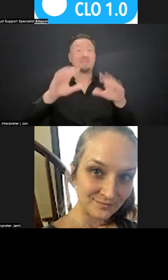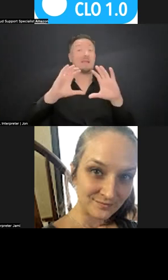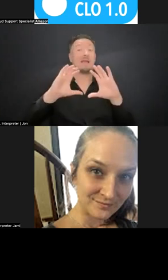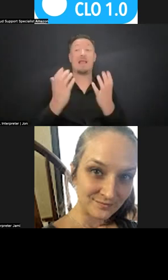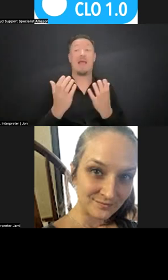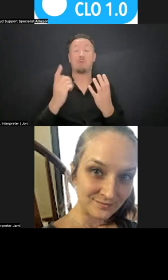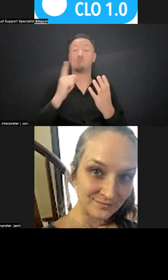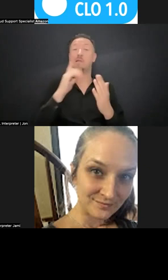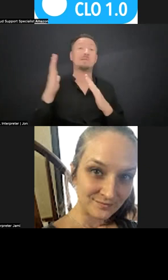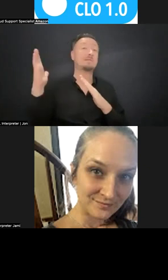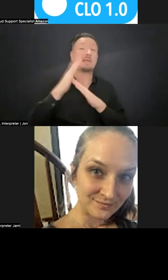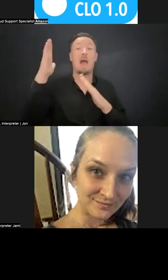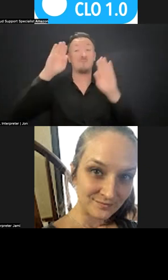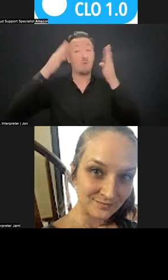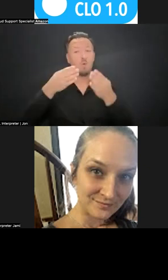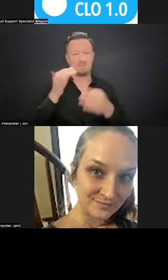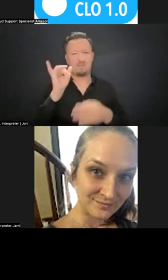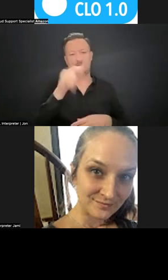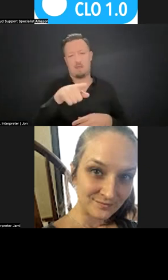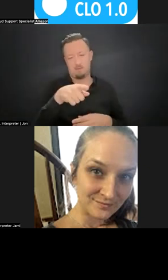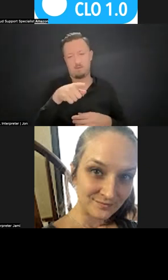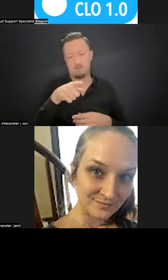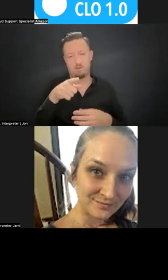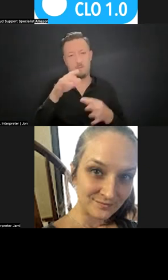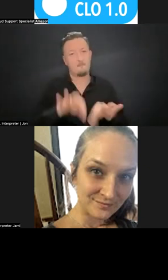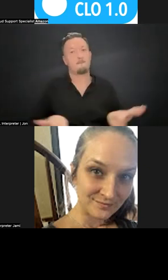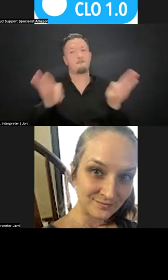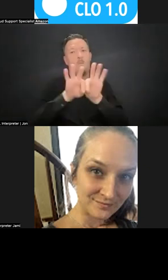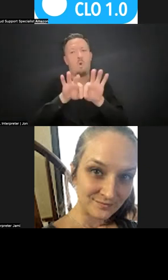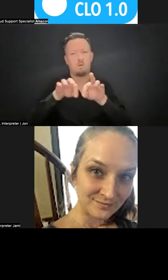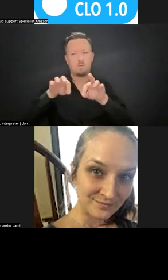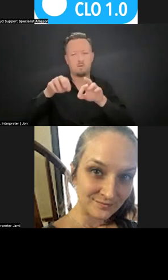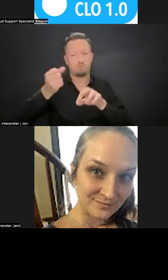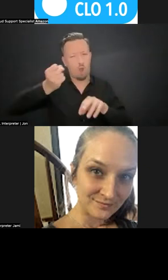we want to really focus here and understand why do we need it.